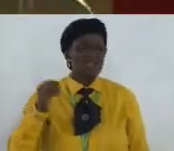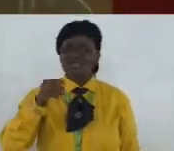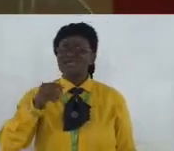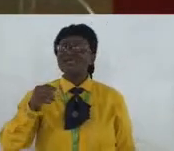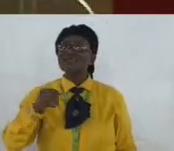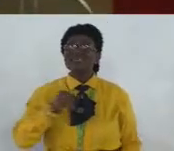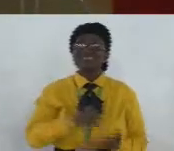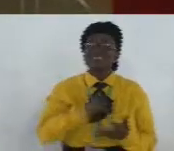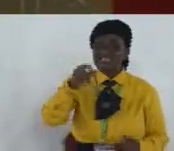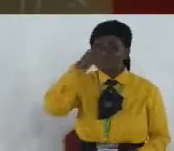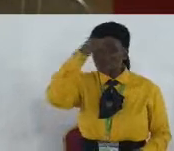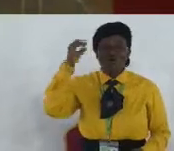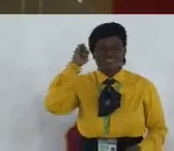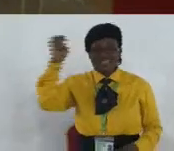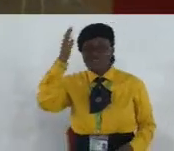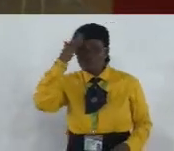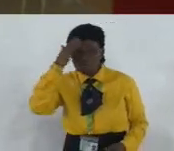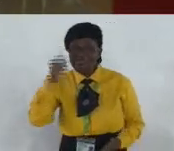by